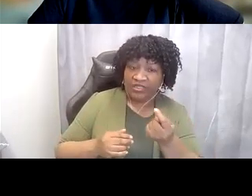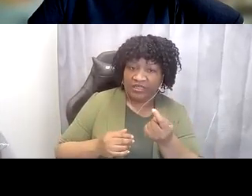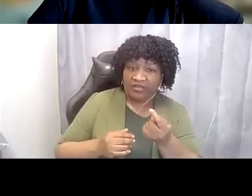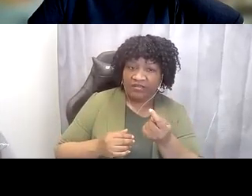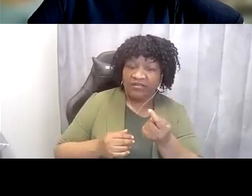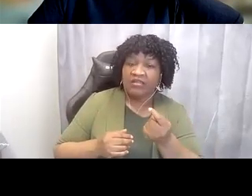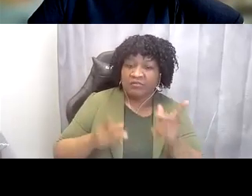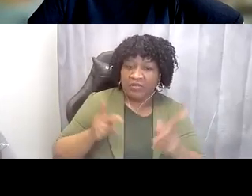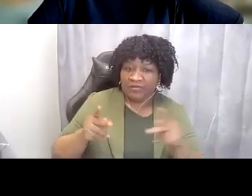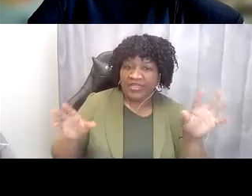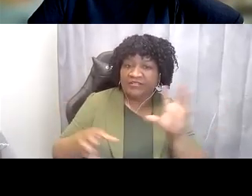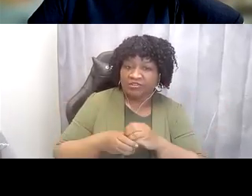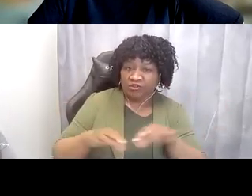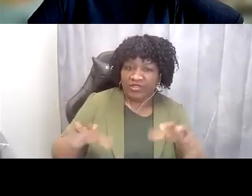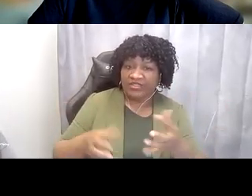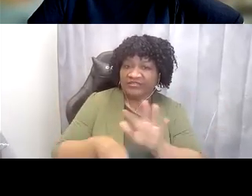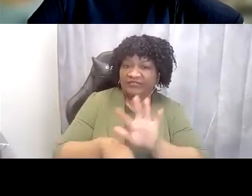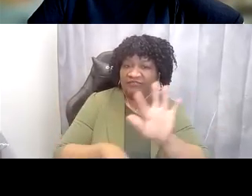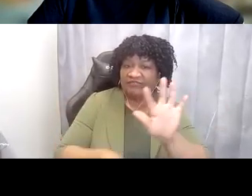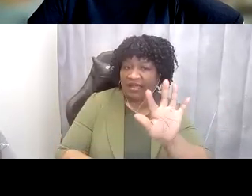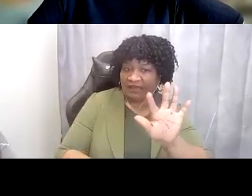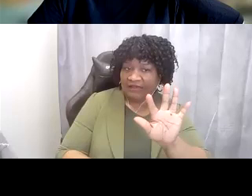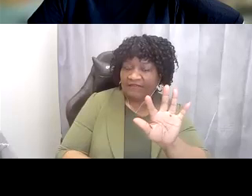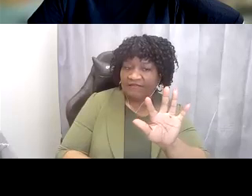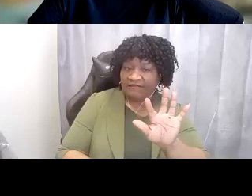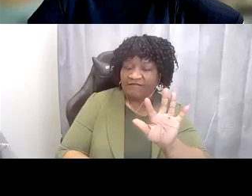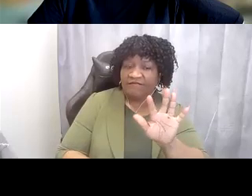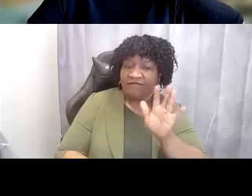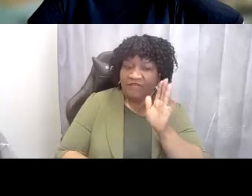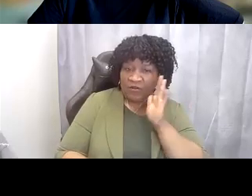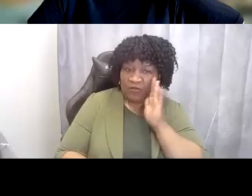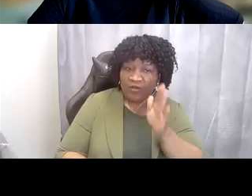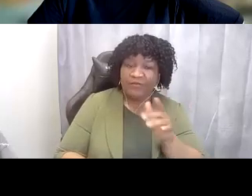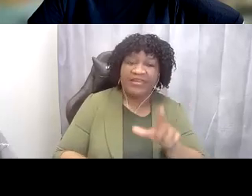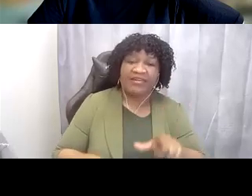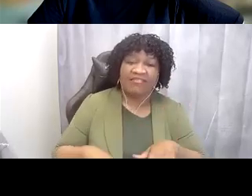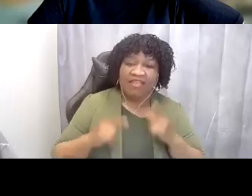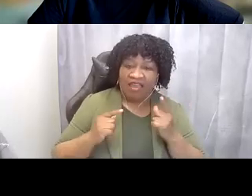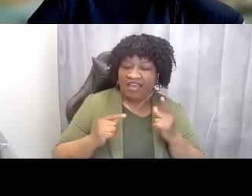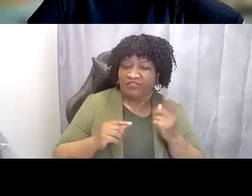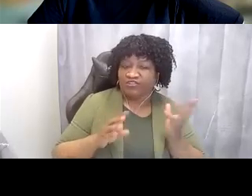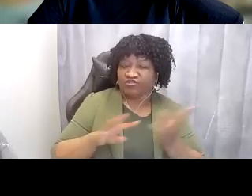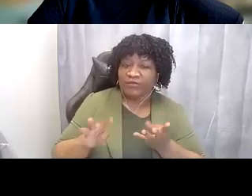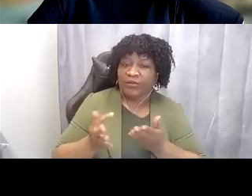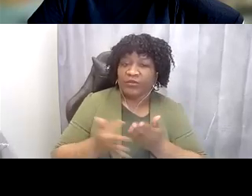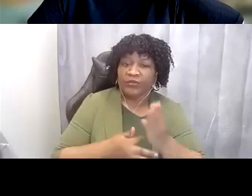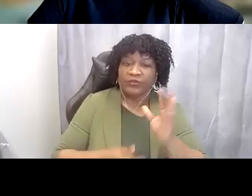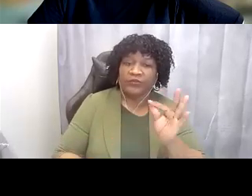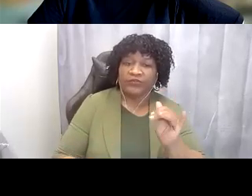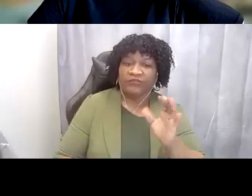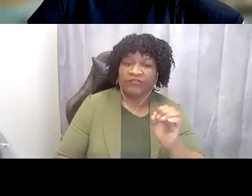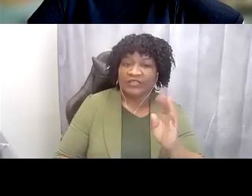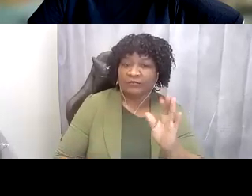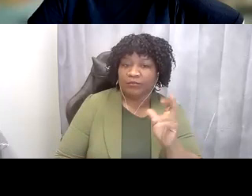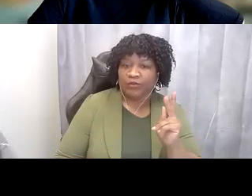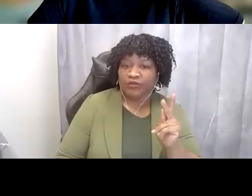folks can join us at 5 p.m. We'll be live streaming via Facebook through Condado de Quin, and you can